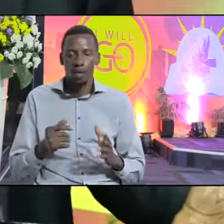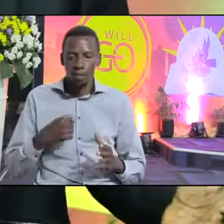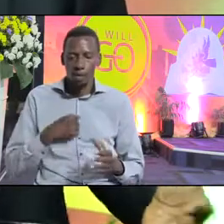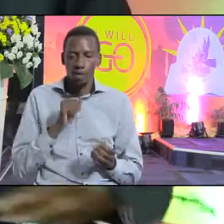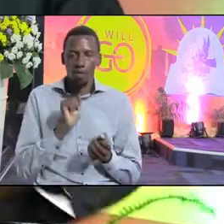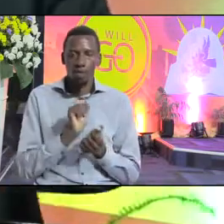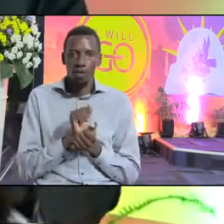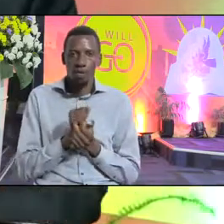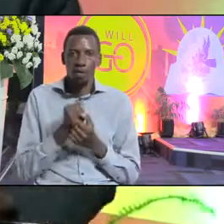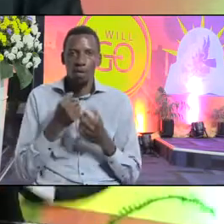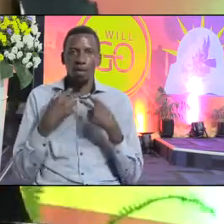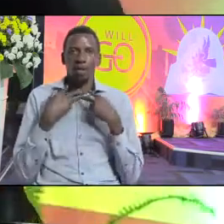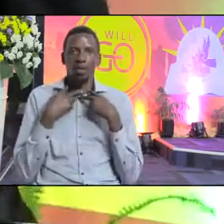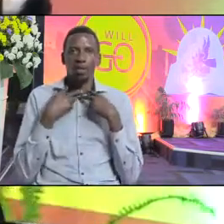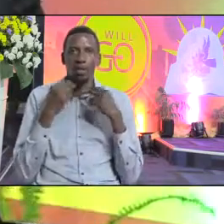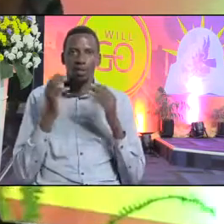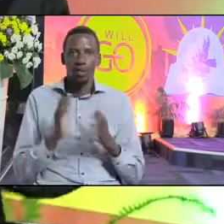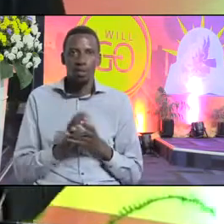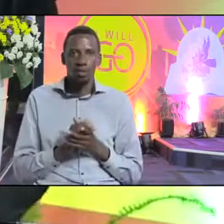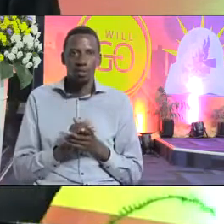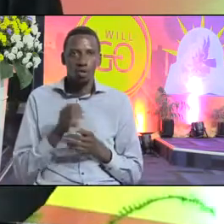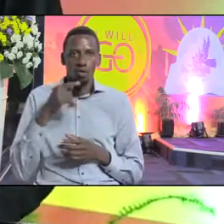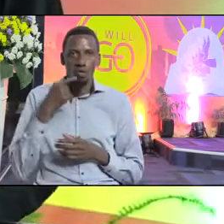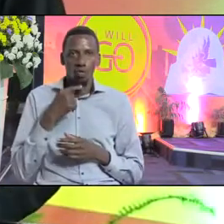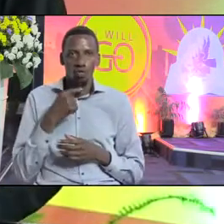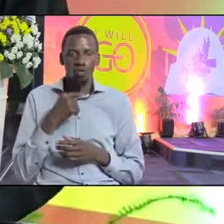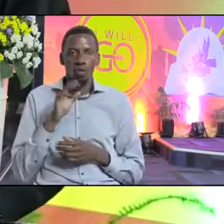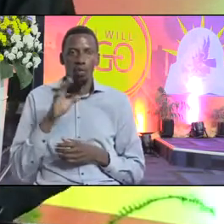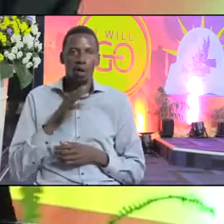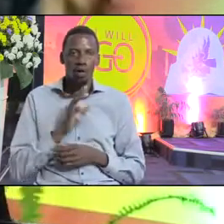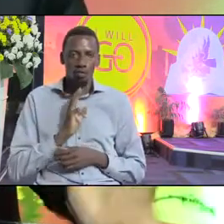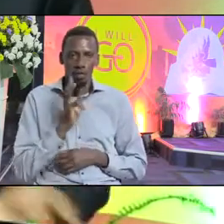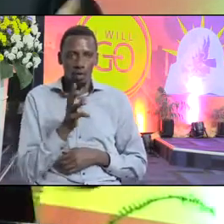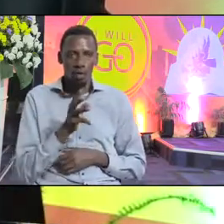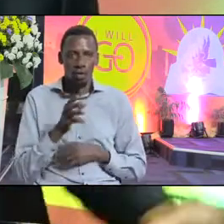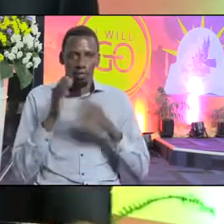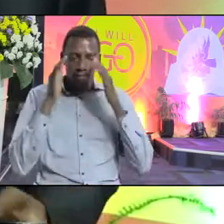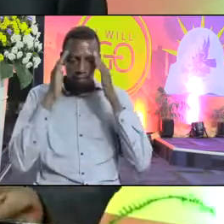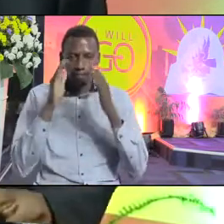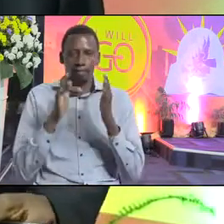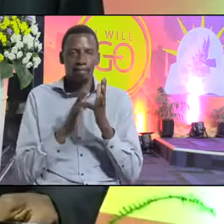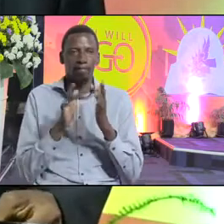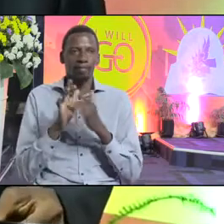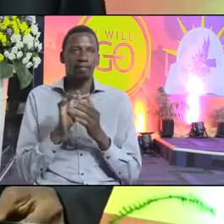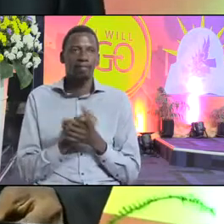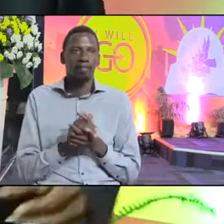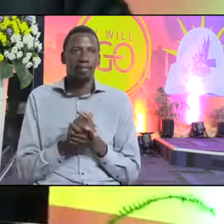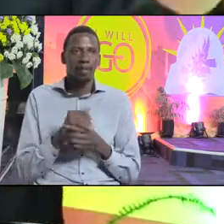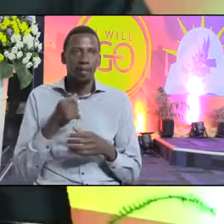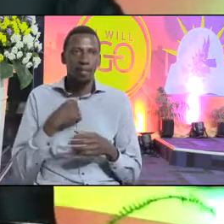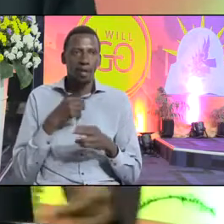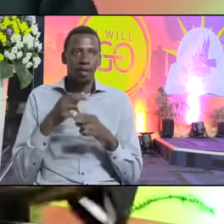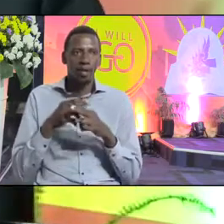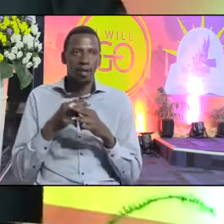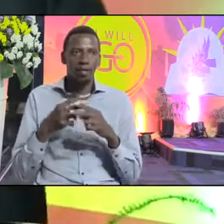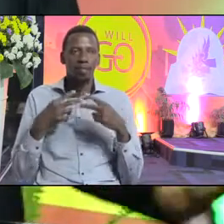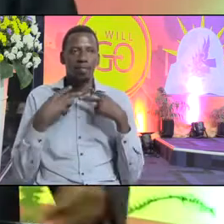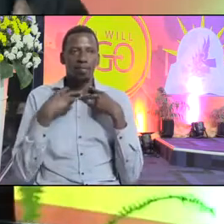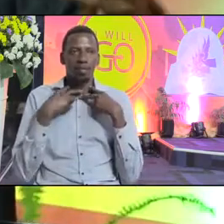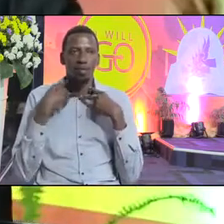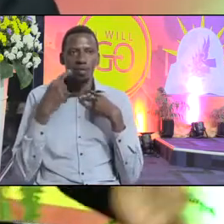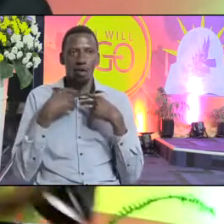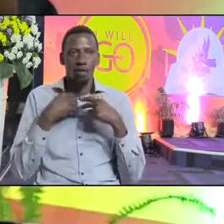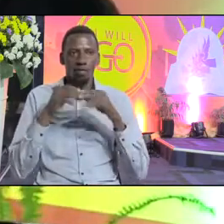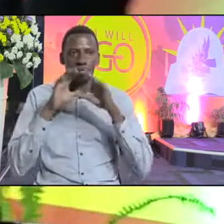slave, one whose will is consumed in Jesus. I'm Paul, a slave, one who has a